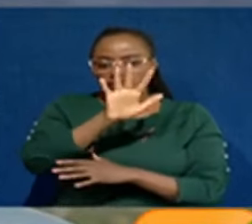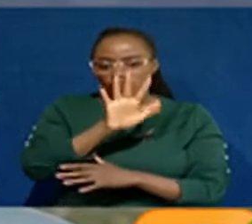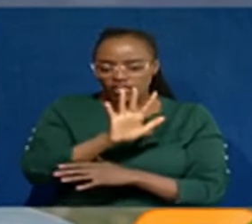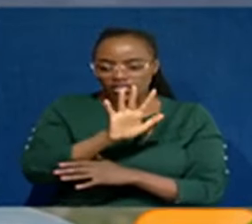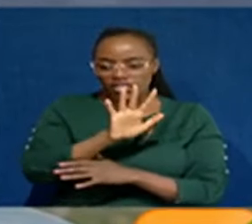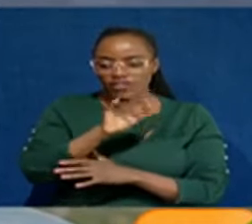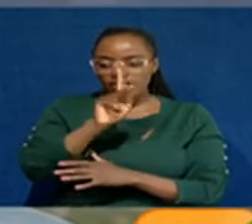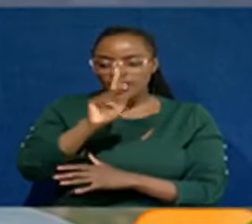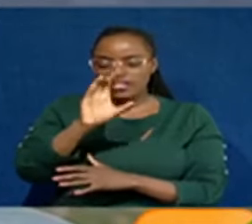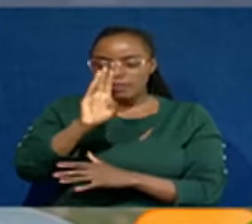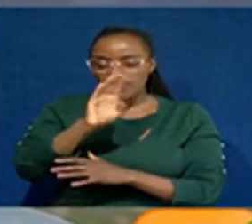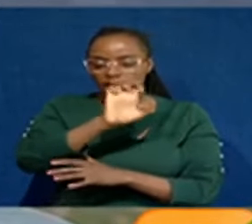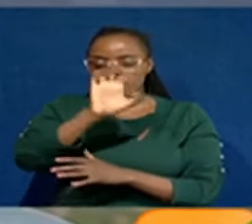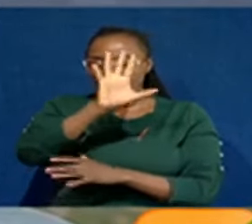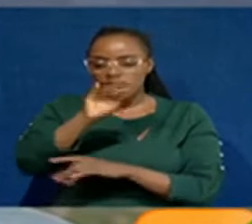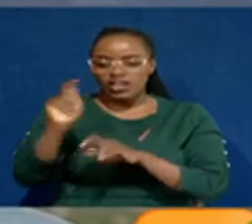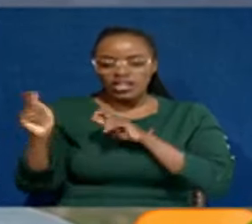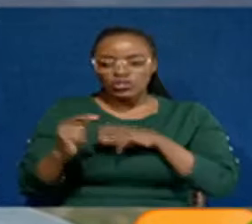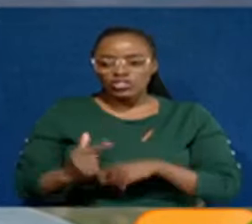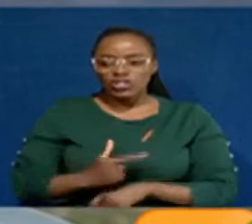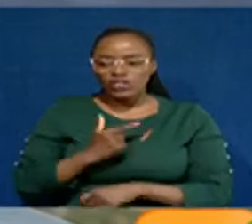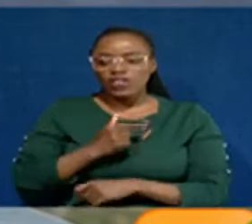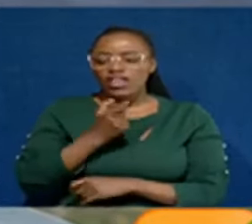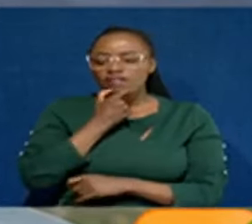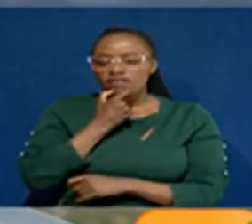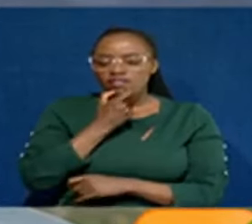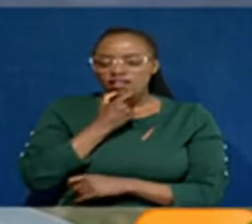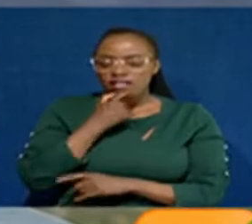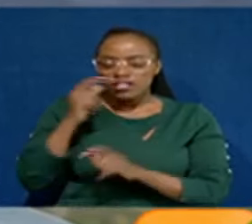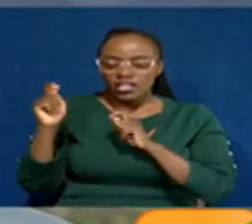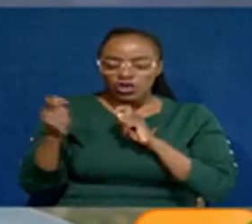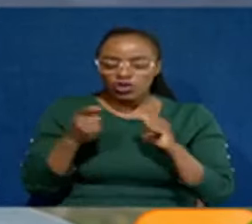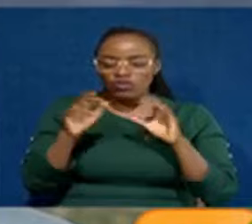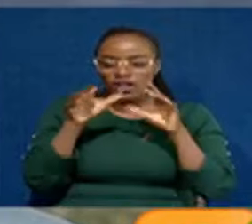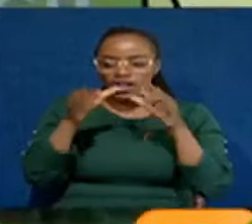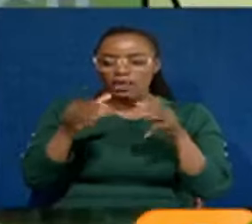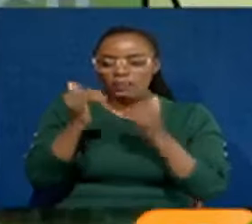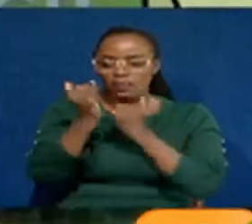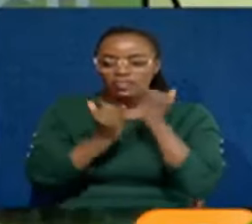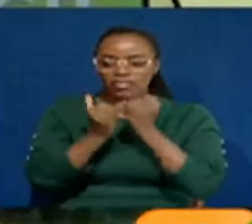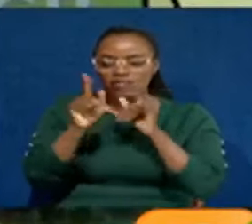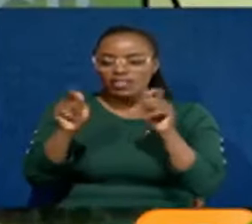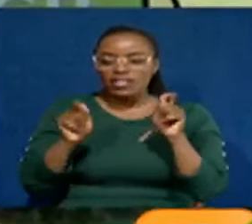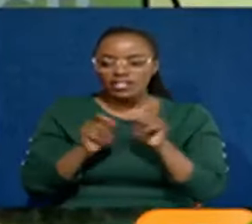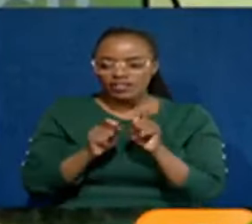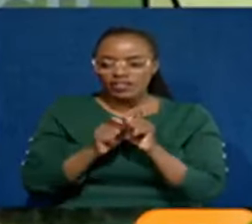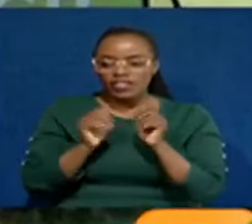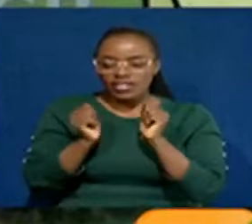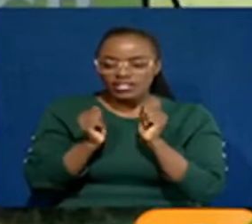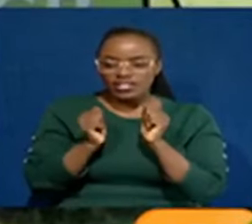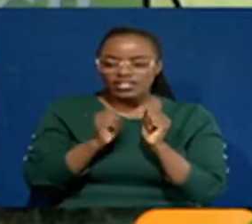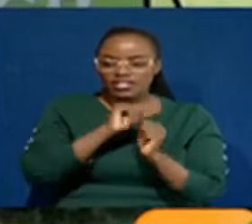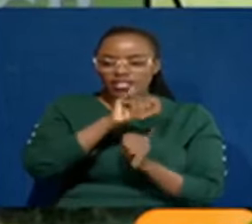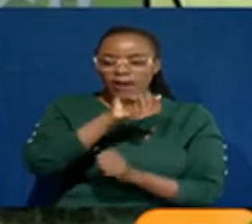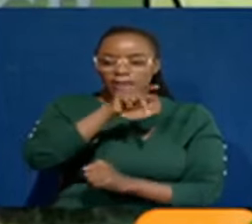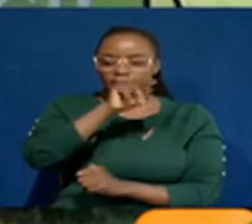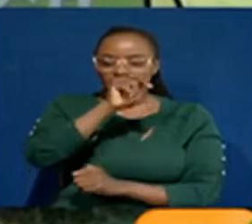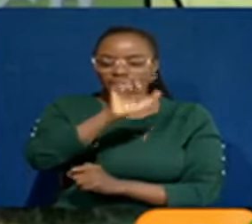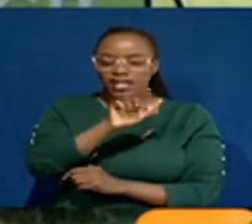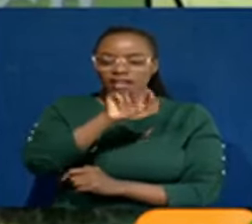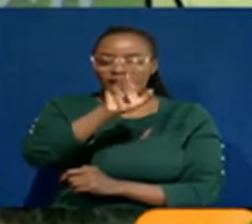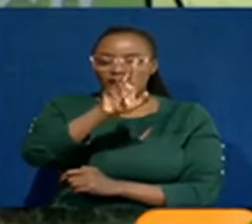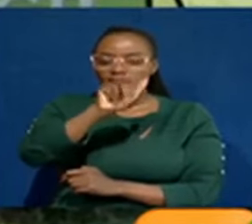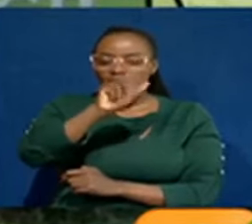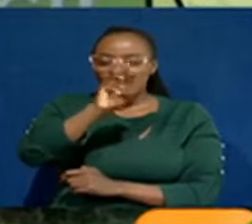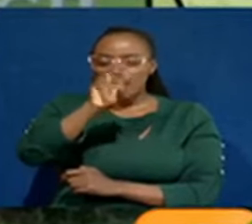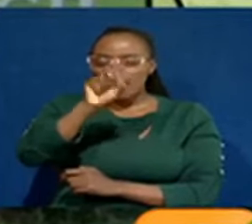the KCB East Africa Golf Tour at the Nyanza Golf Club on Saturday. The team of Jiten Pebari, Amrish Patel, Ramesh